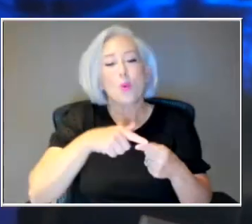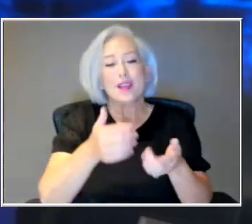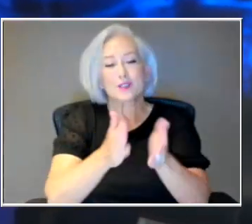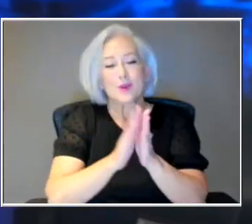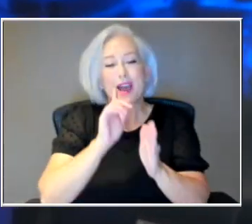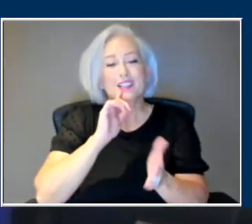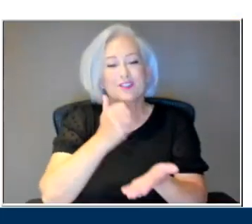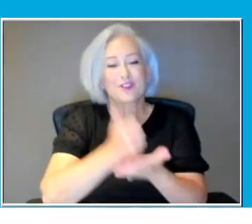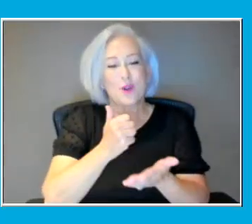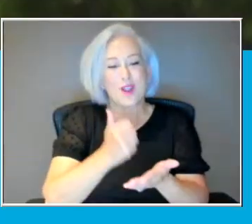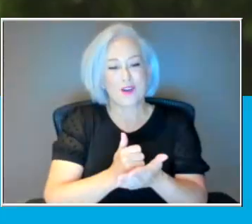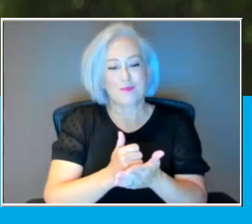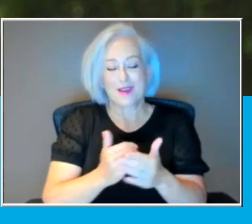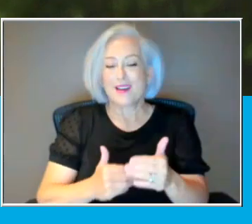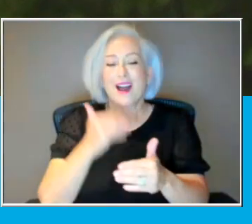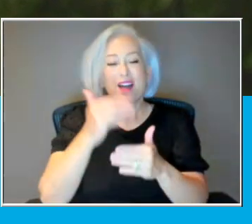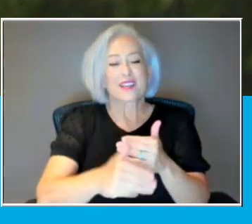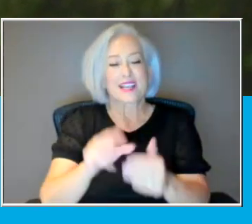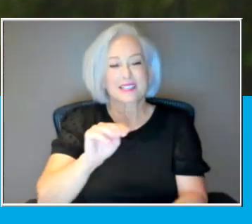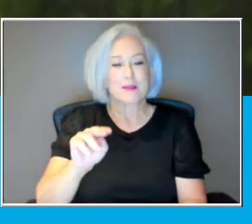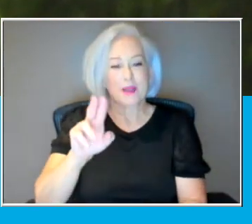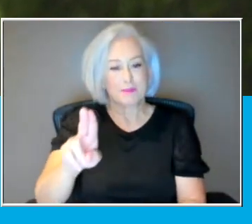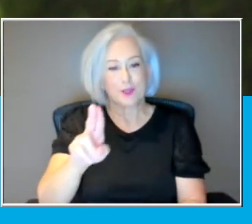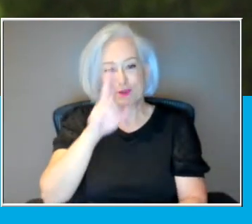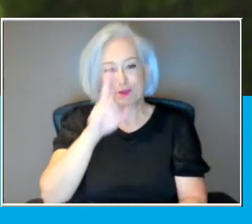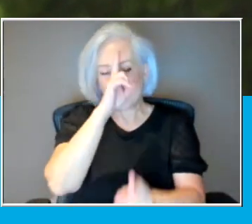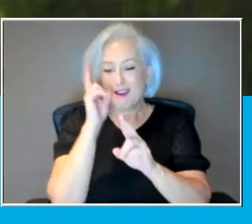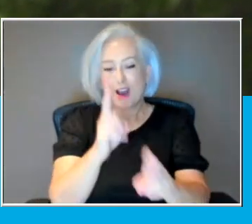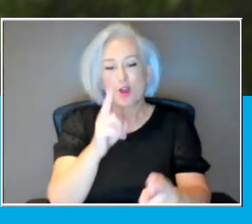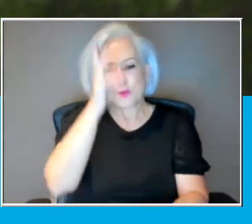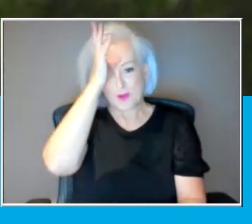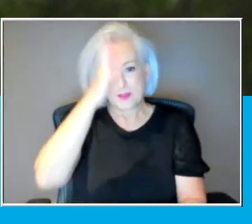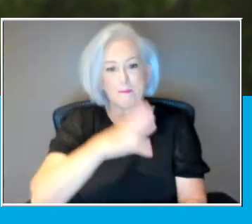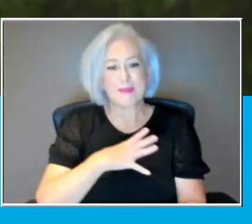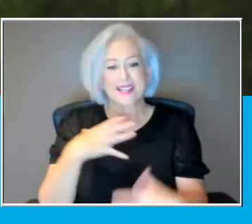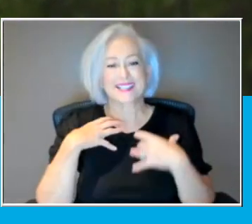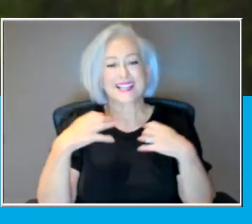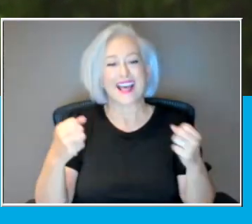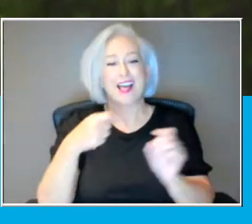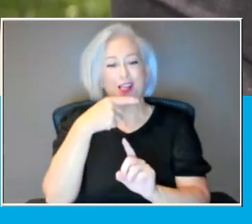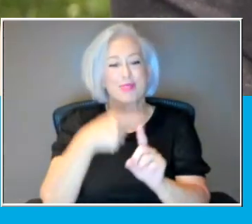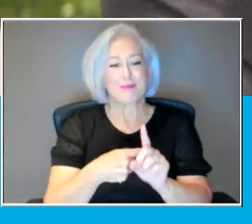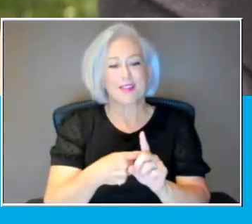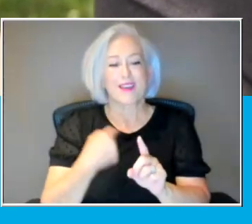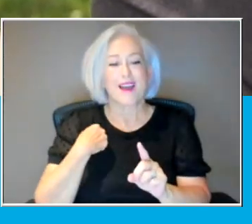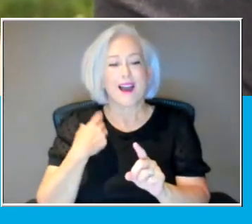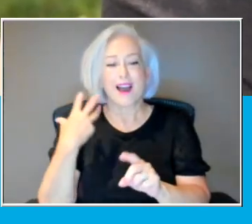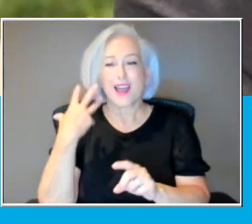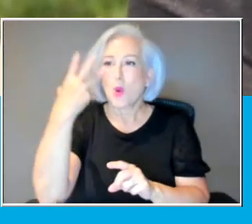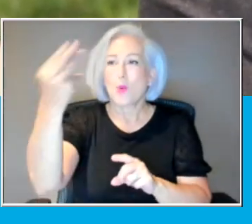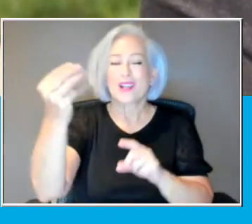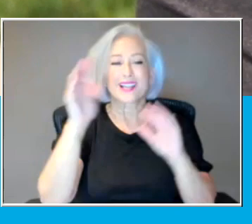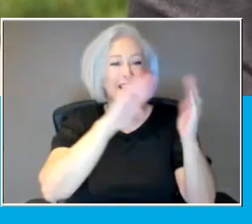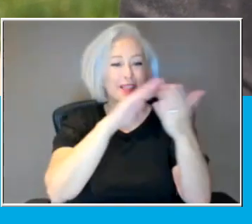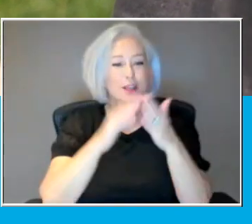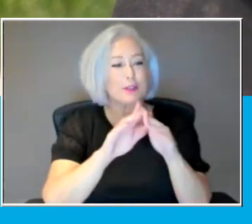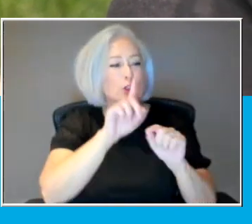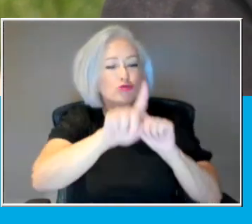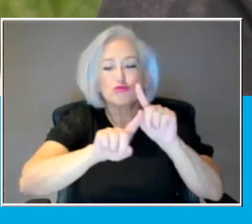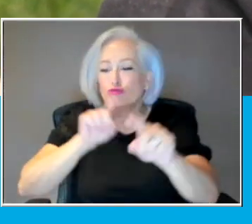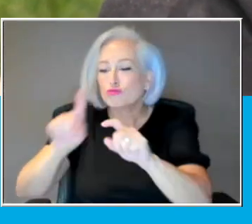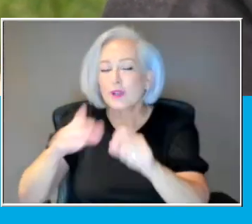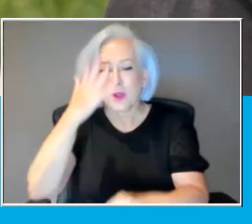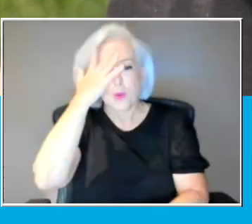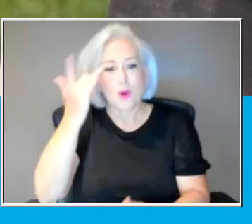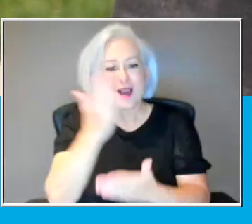next Morning Medical Update. Honoring Men's Health Month, I went out into the community to hear why some men keep health concerns to